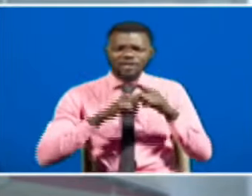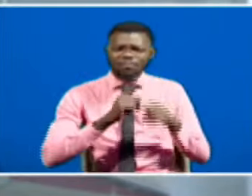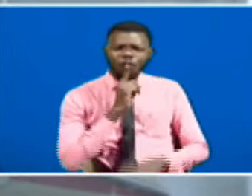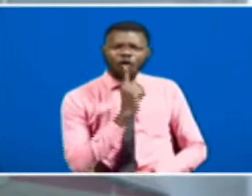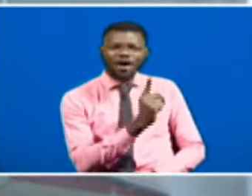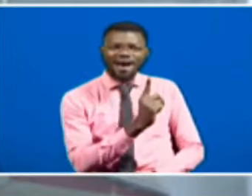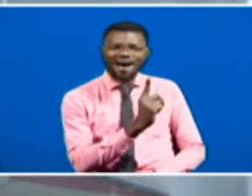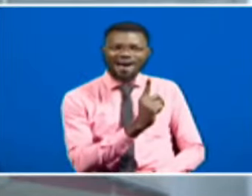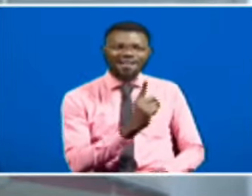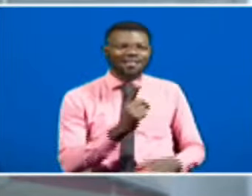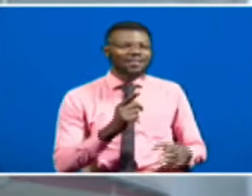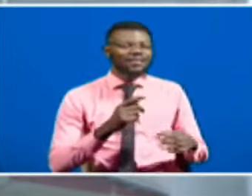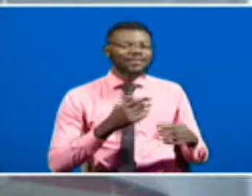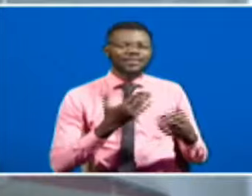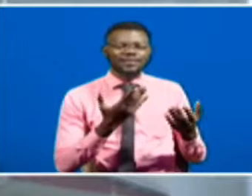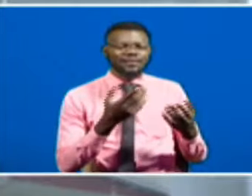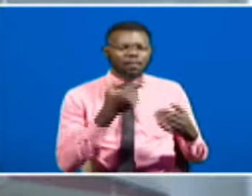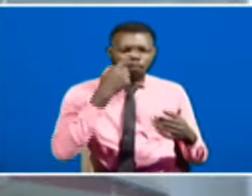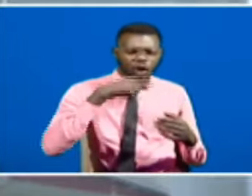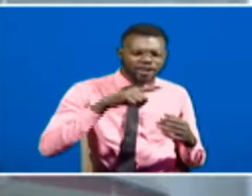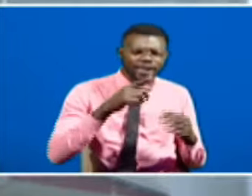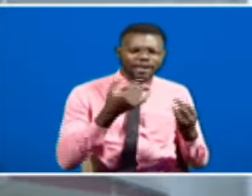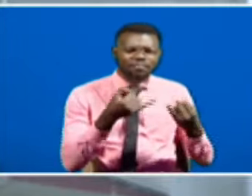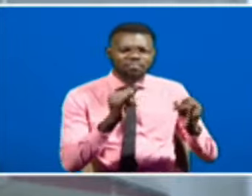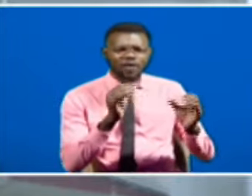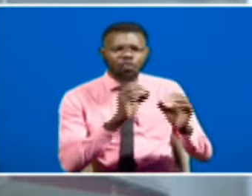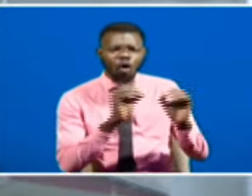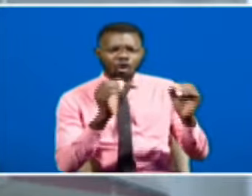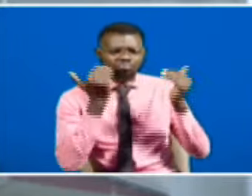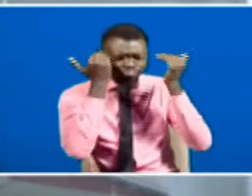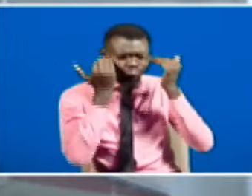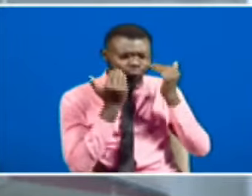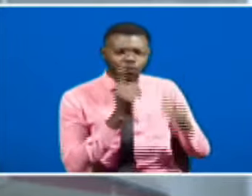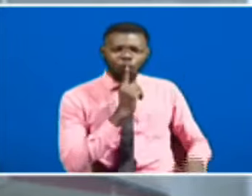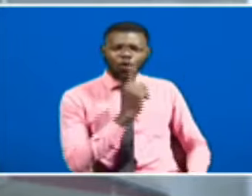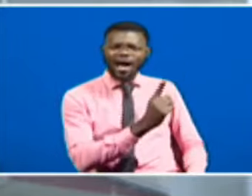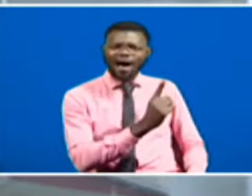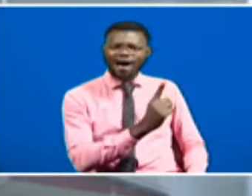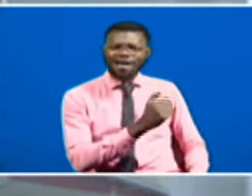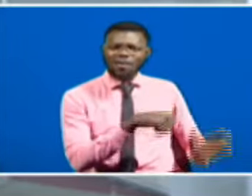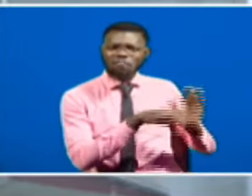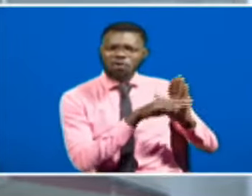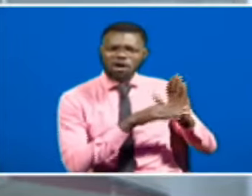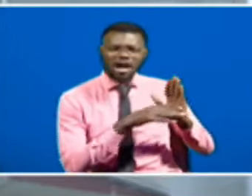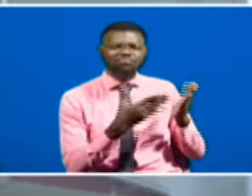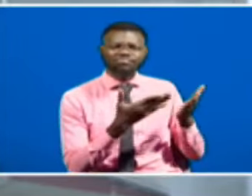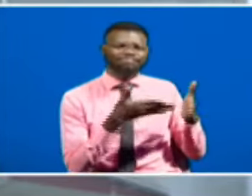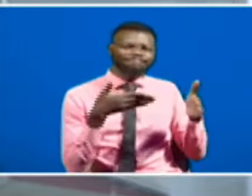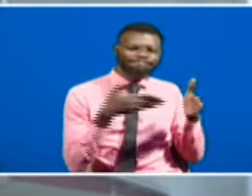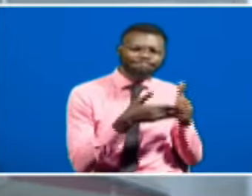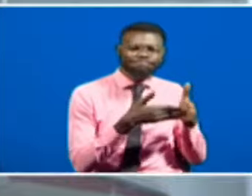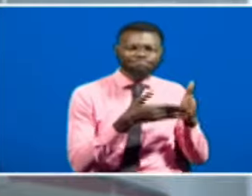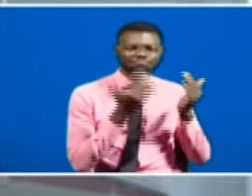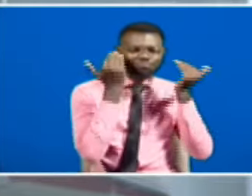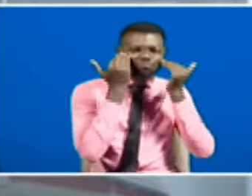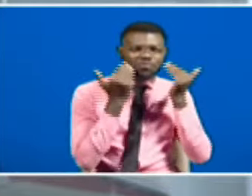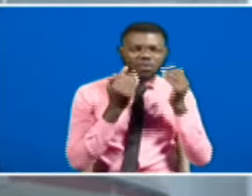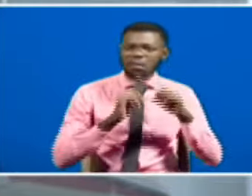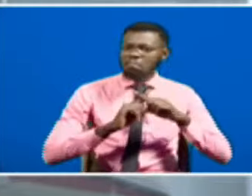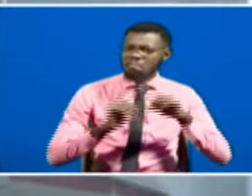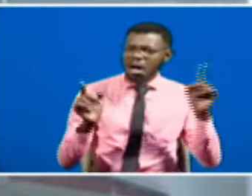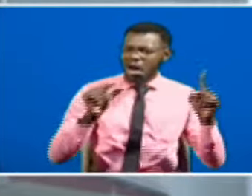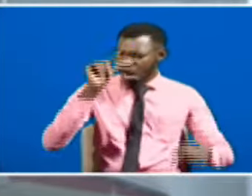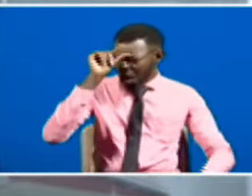stops implementation of their policies or programs? Well, it seems this is the case, going by the government spokesman